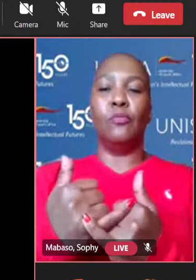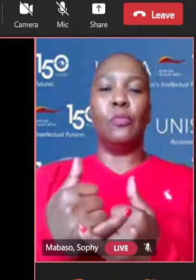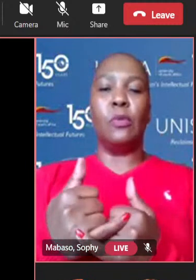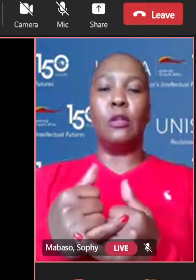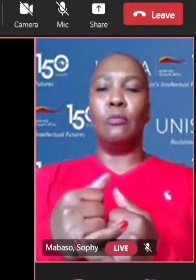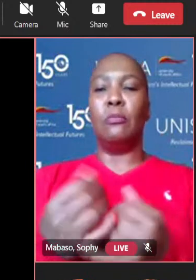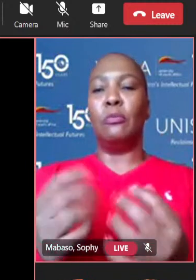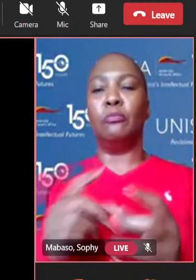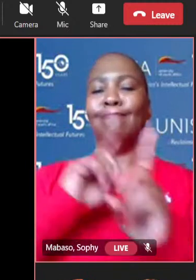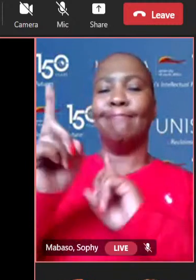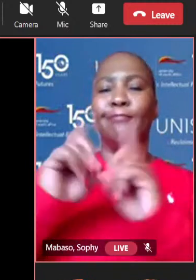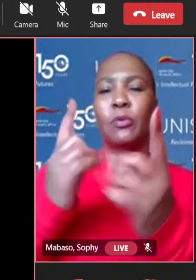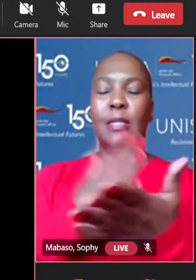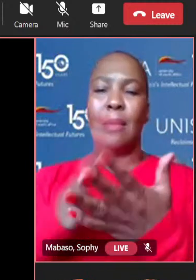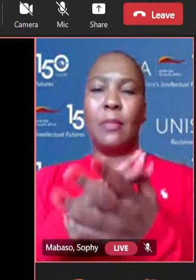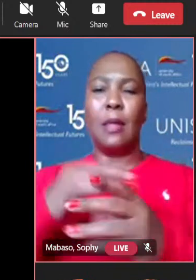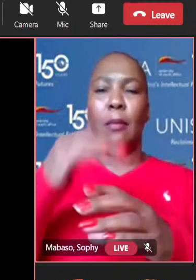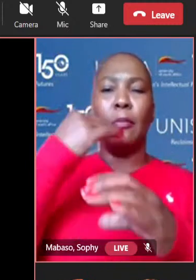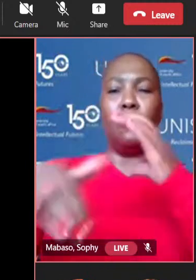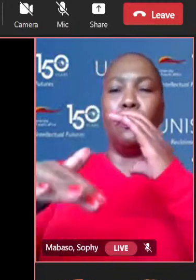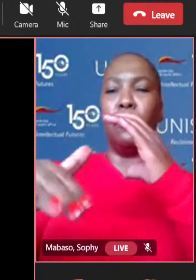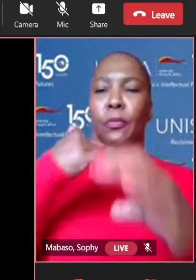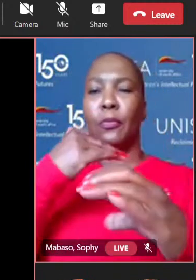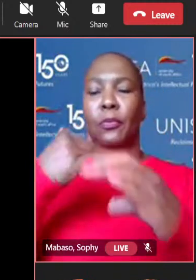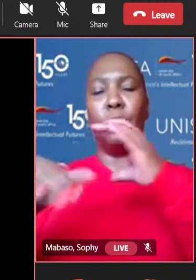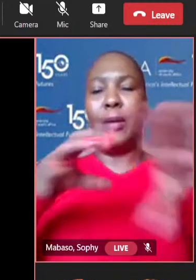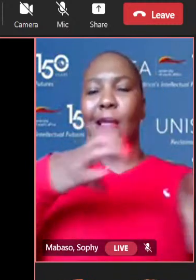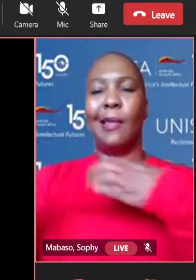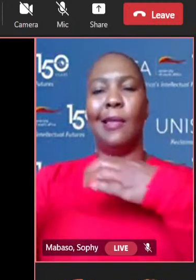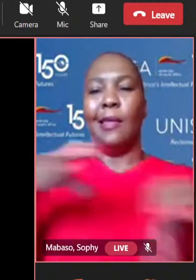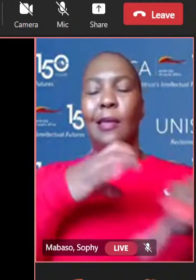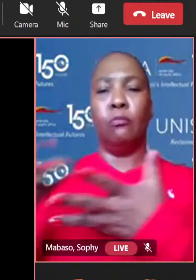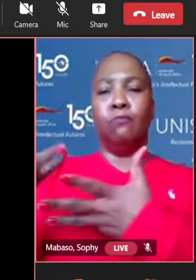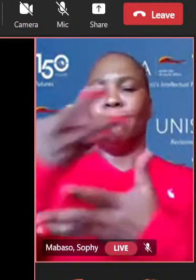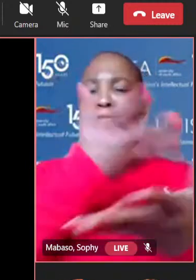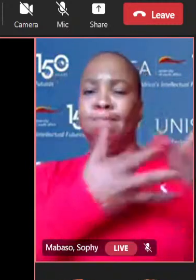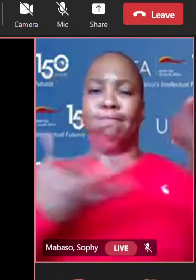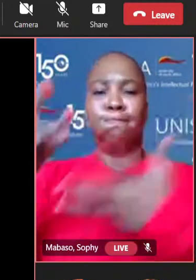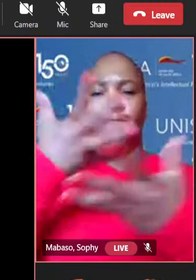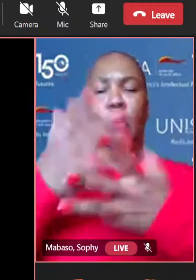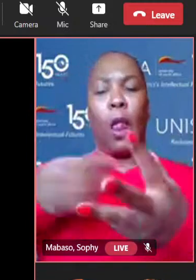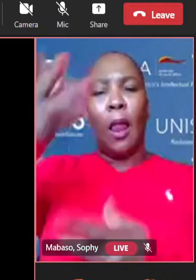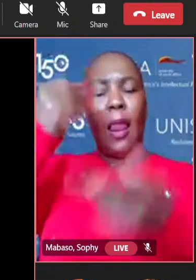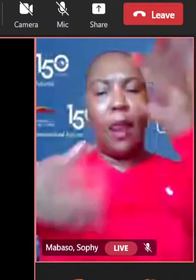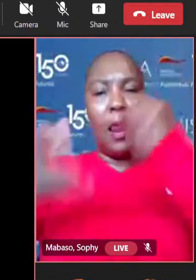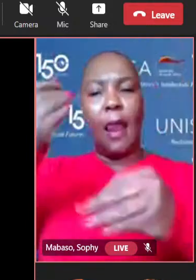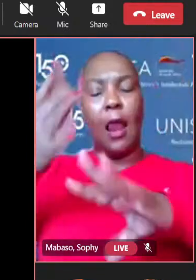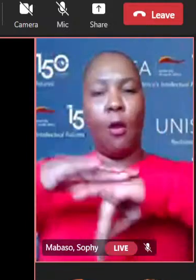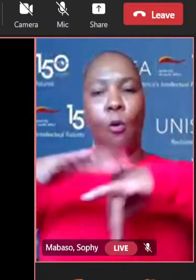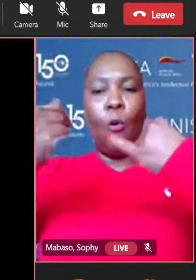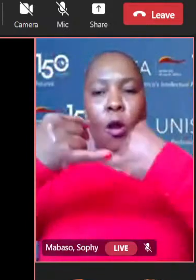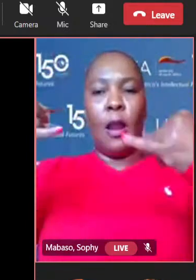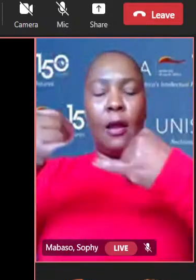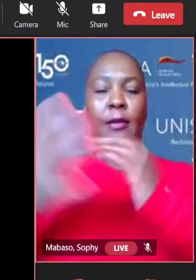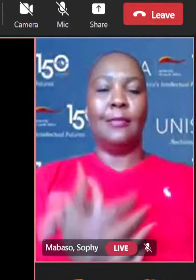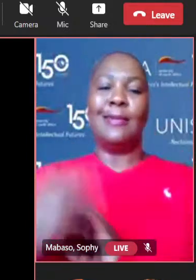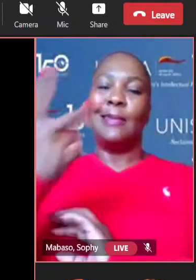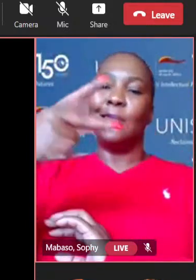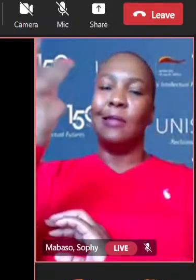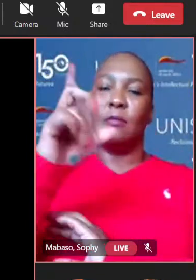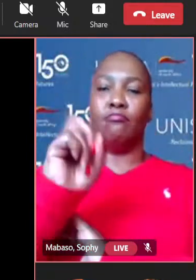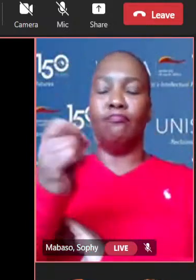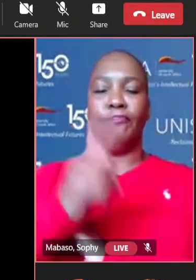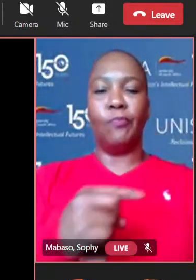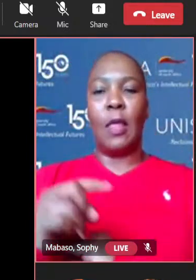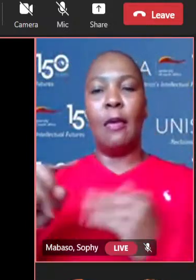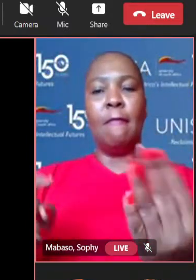them. They will send some activities to you. You need to interact with them. You learn online. The second one is the